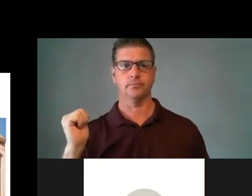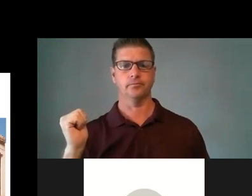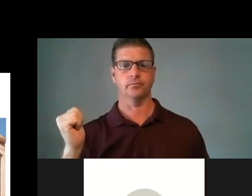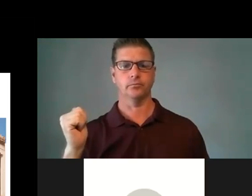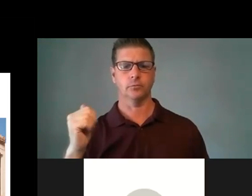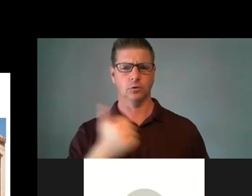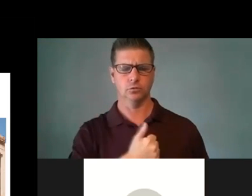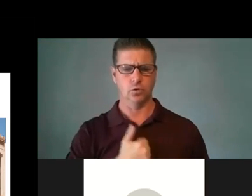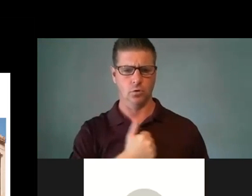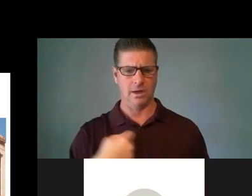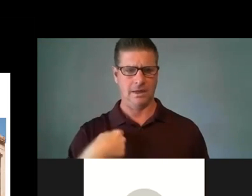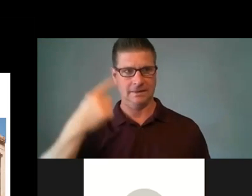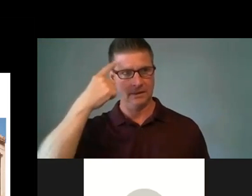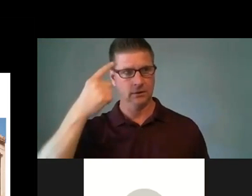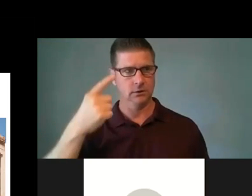Sorry, I think.